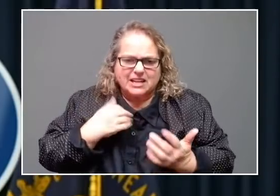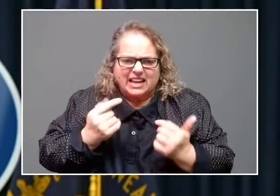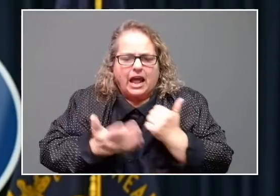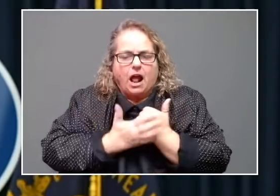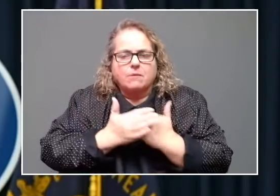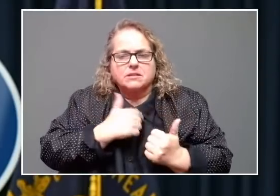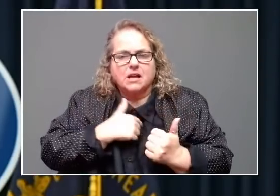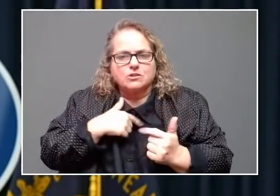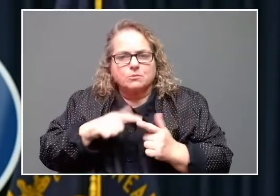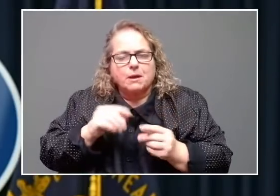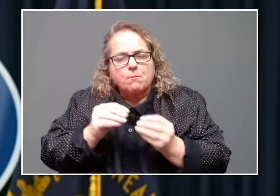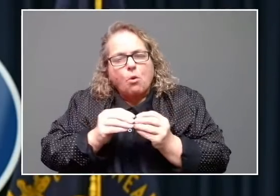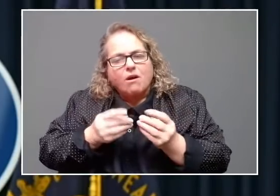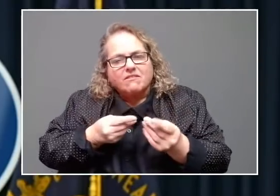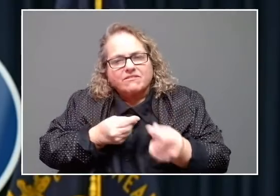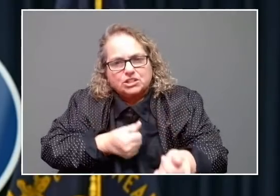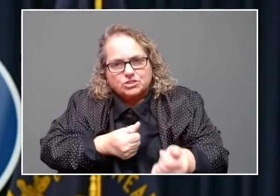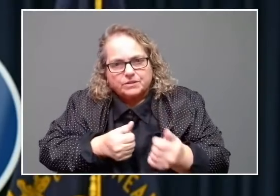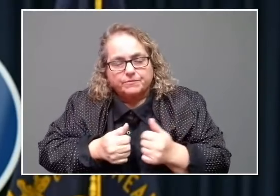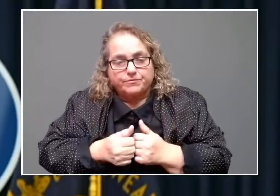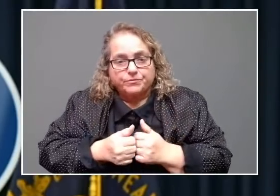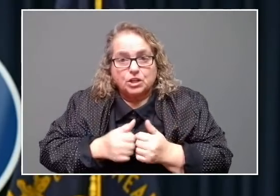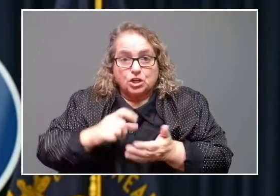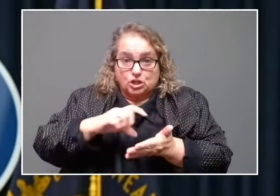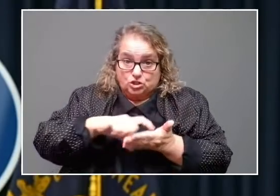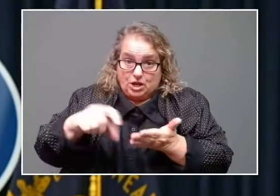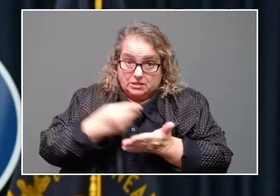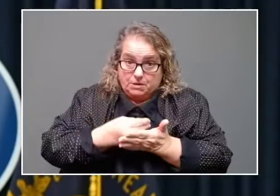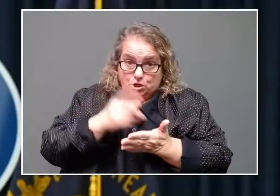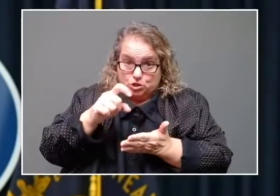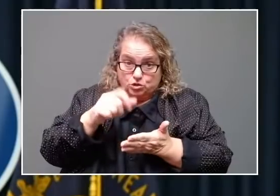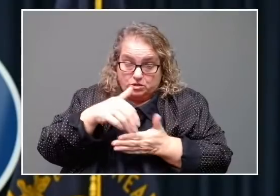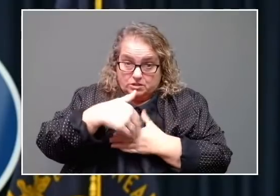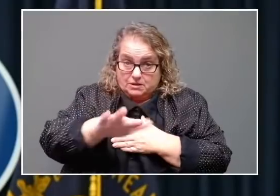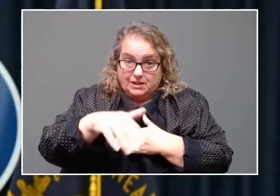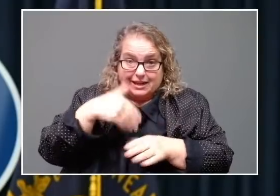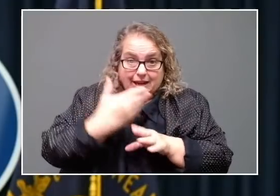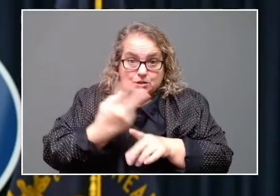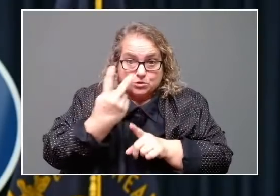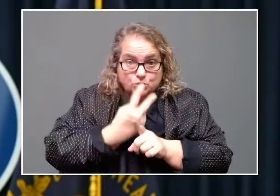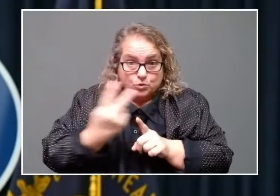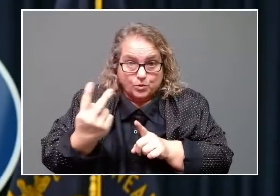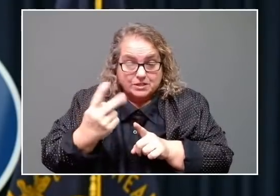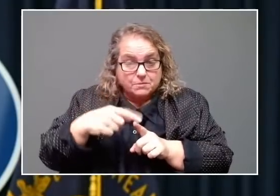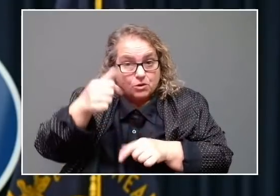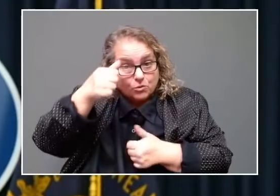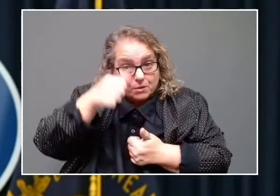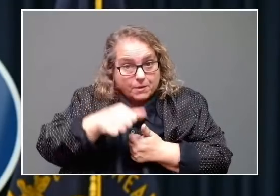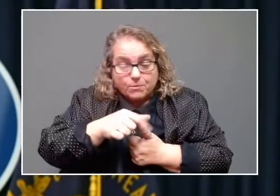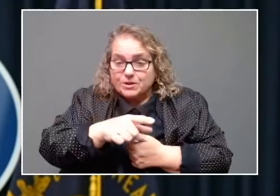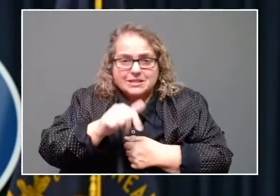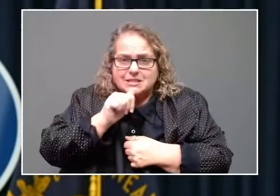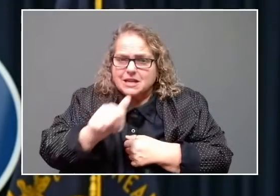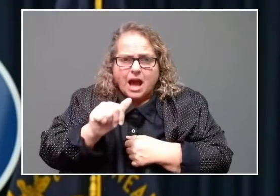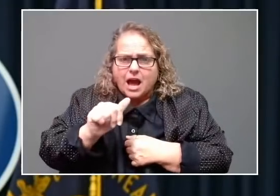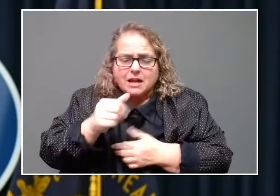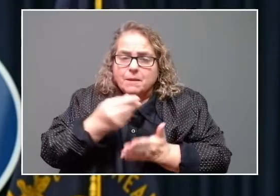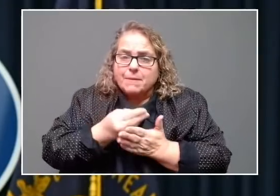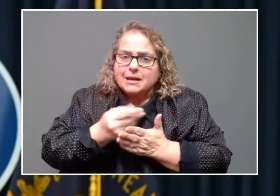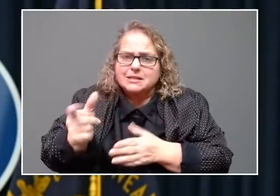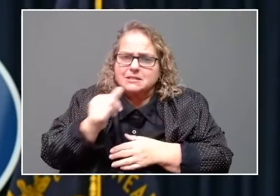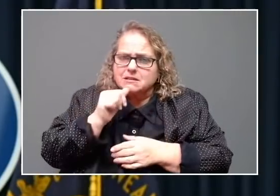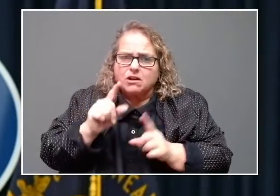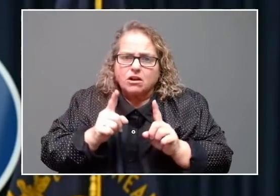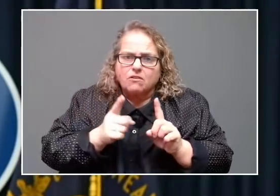Checks should go out within the next 2 weeks, but remember, this fund is not about the first 2 months or 3 months of recovery. It's really about